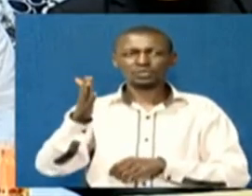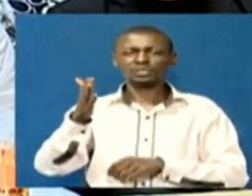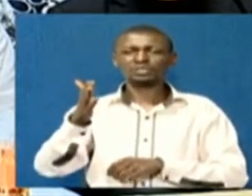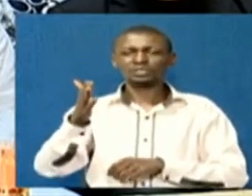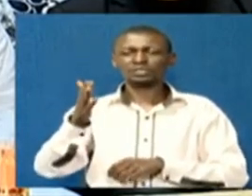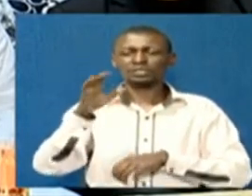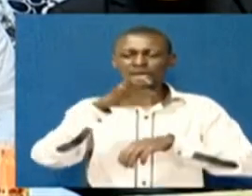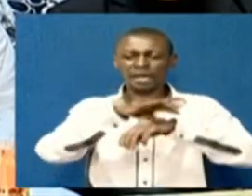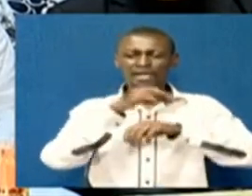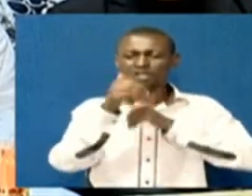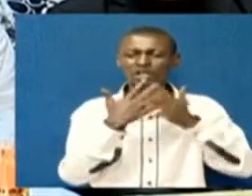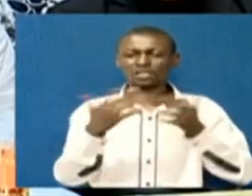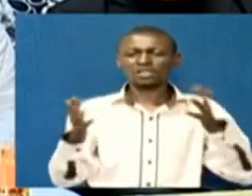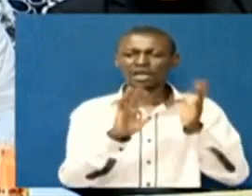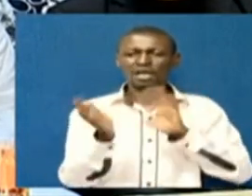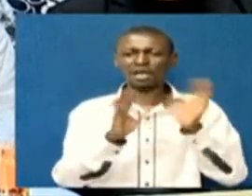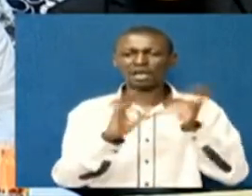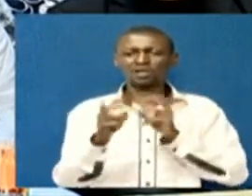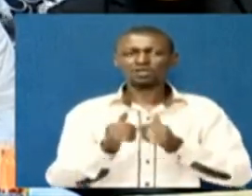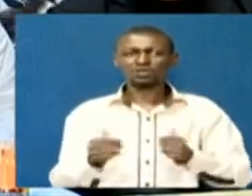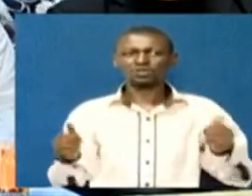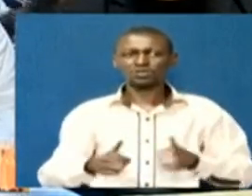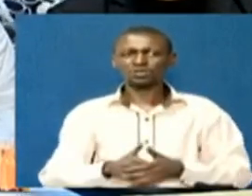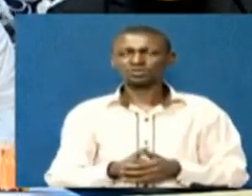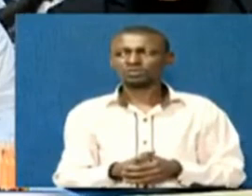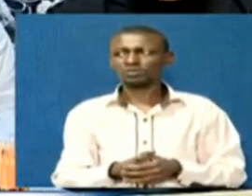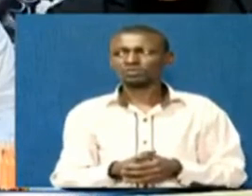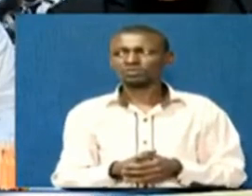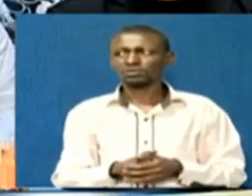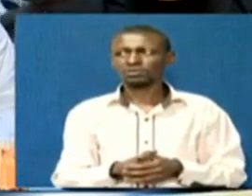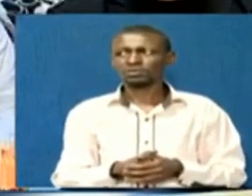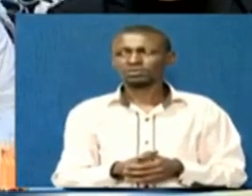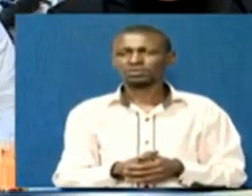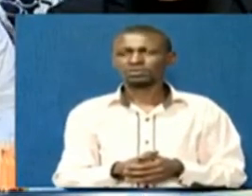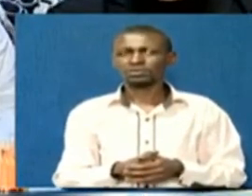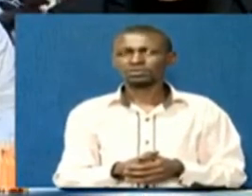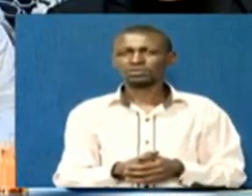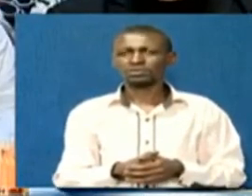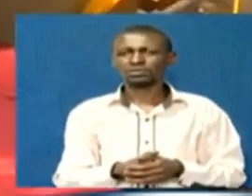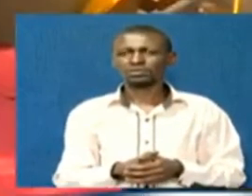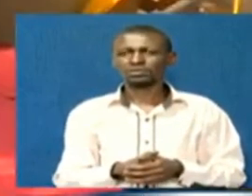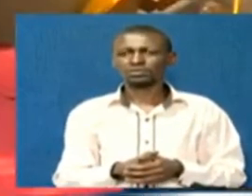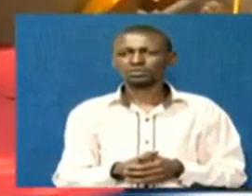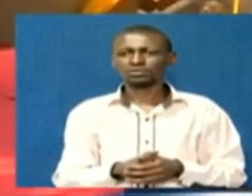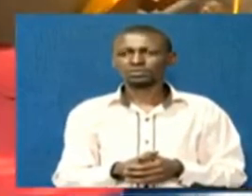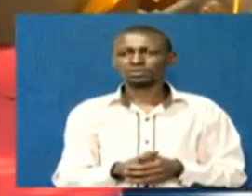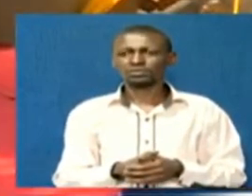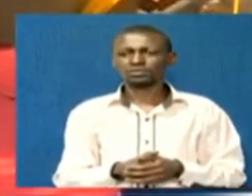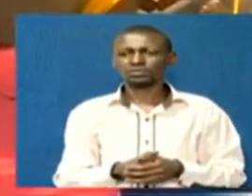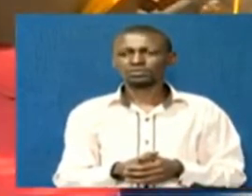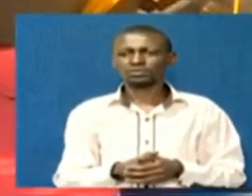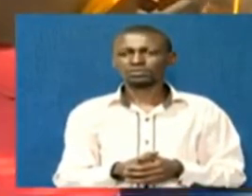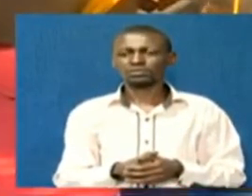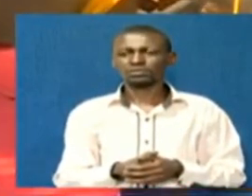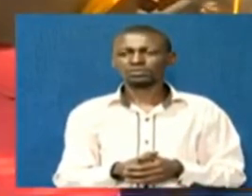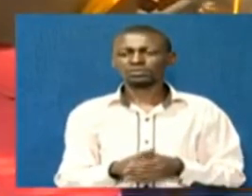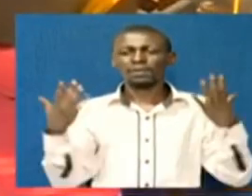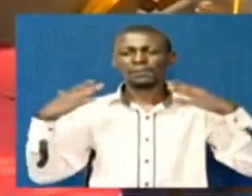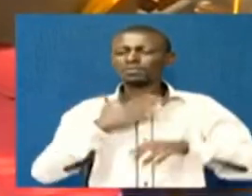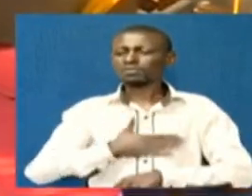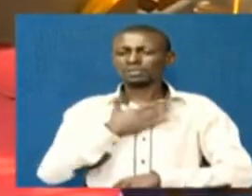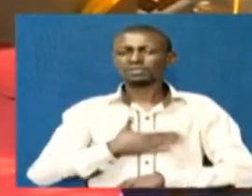earth. Please, people, if